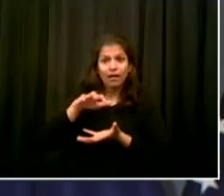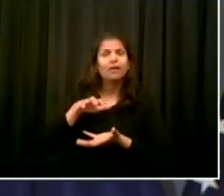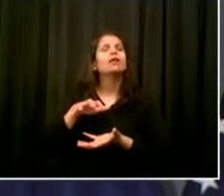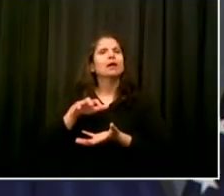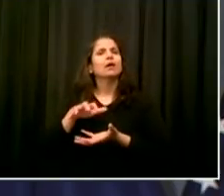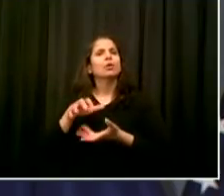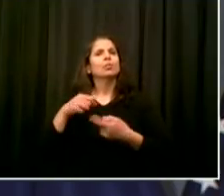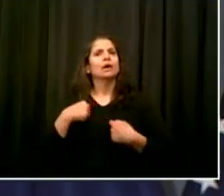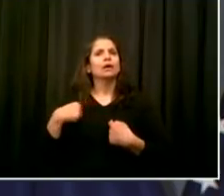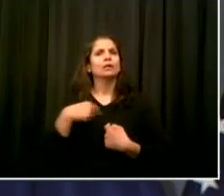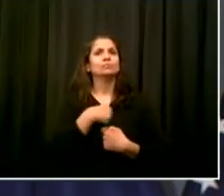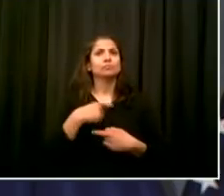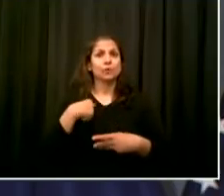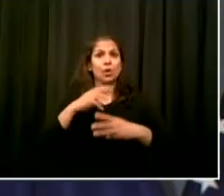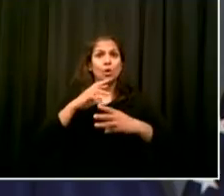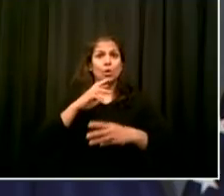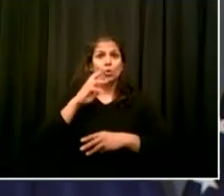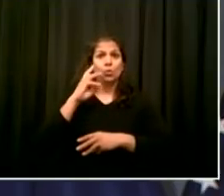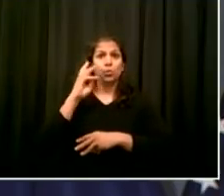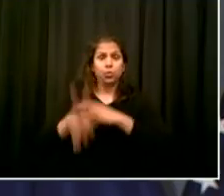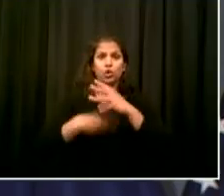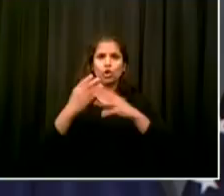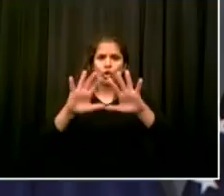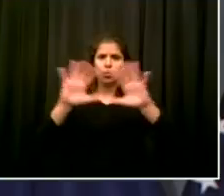world. This is a fact.